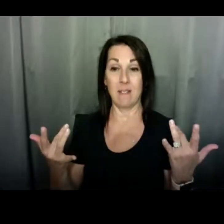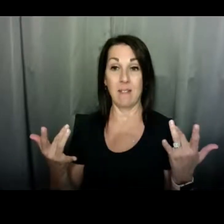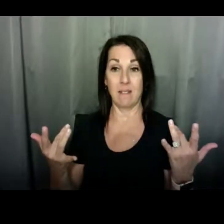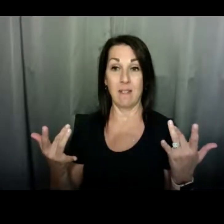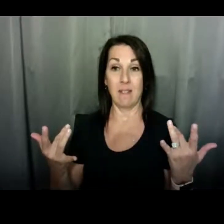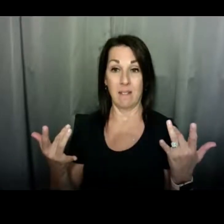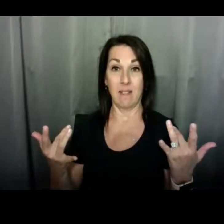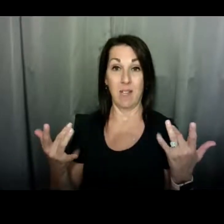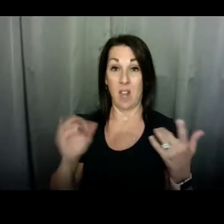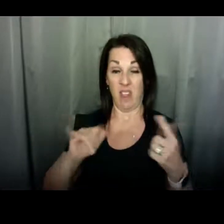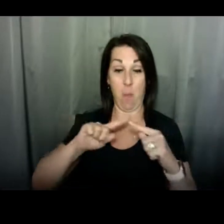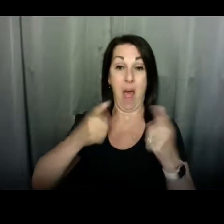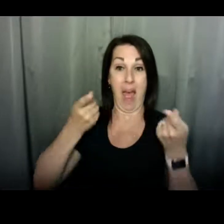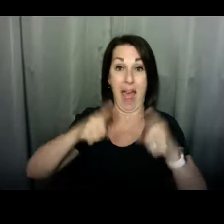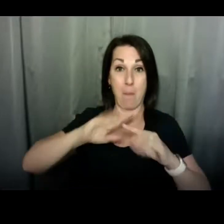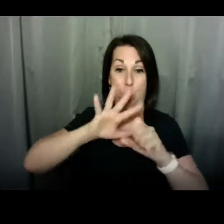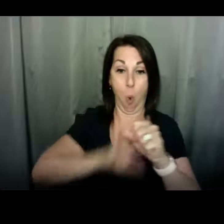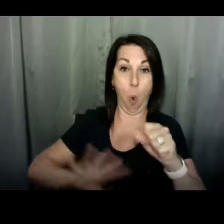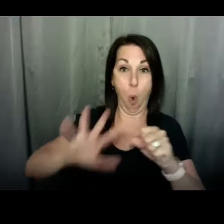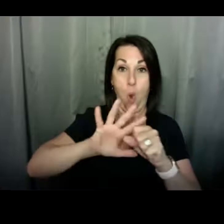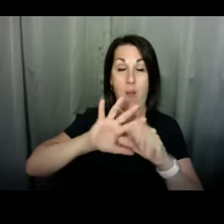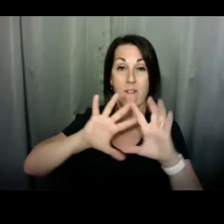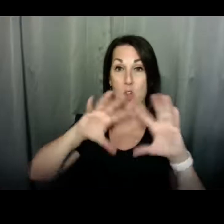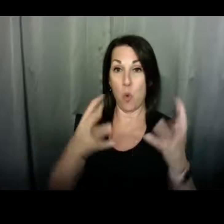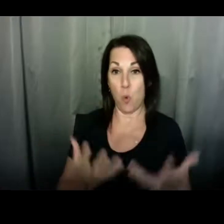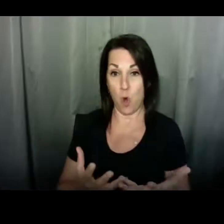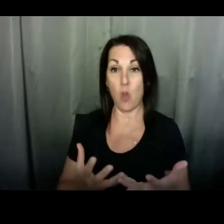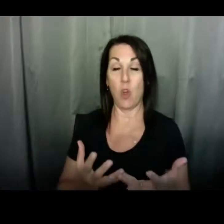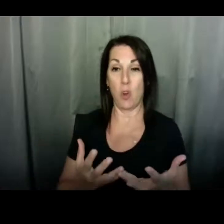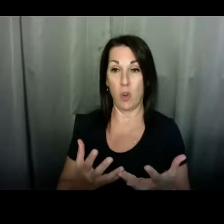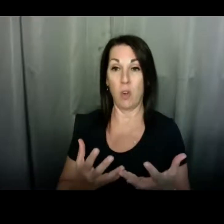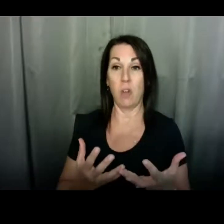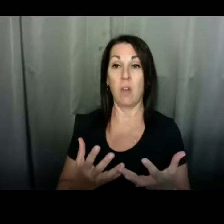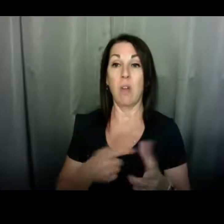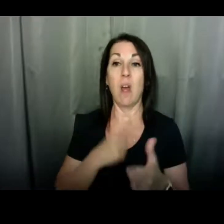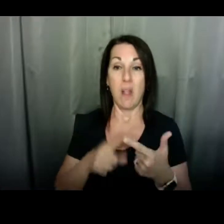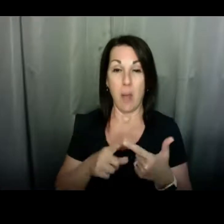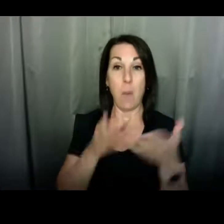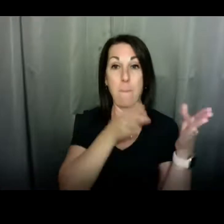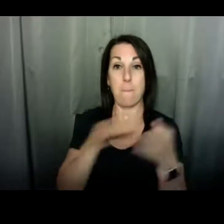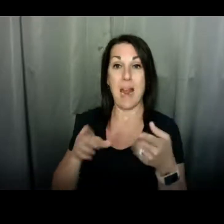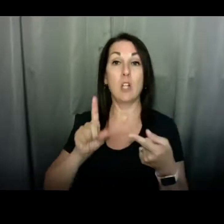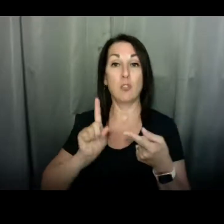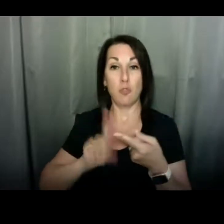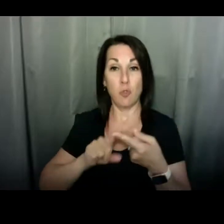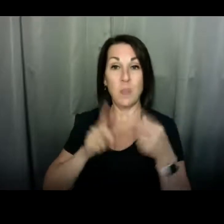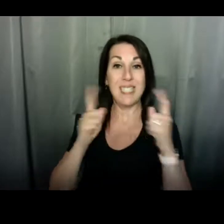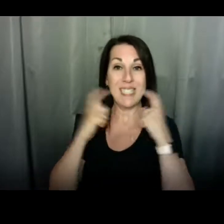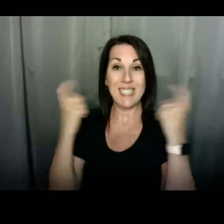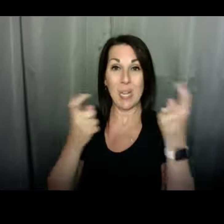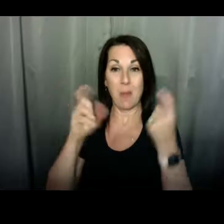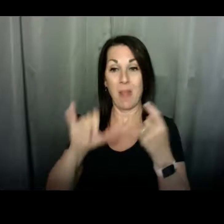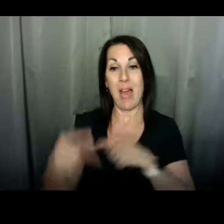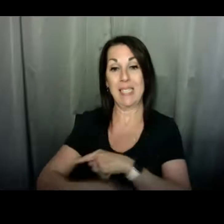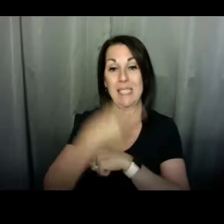which went around the world. That was called Thrive Aid, and we plan to celebrate International Day in schools